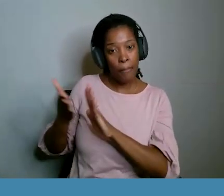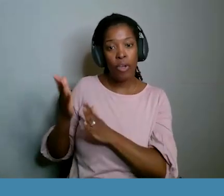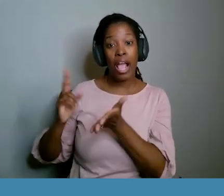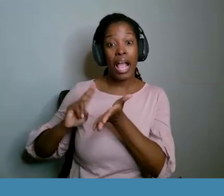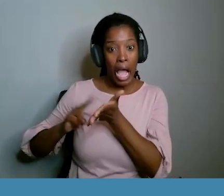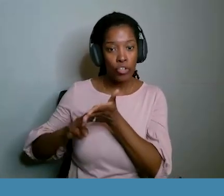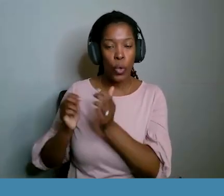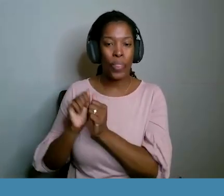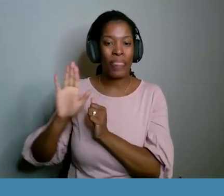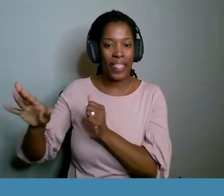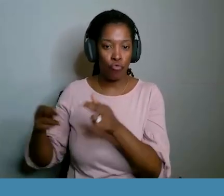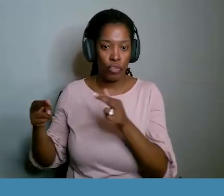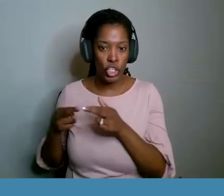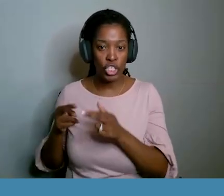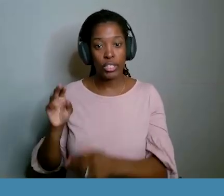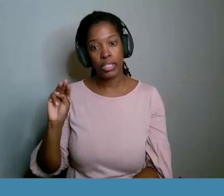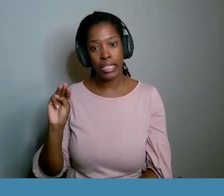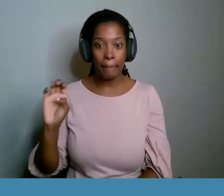ME.